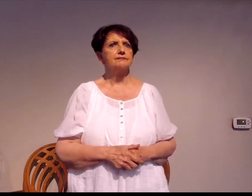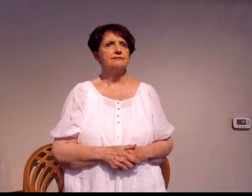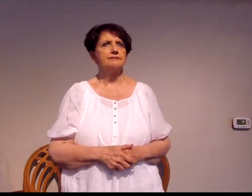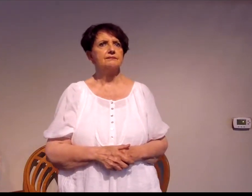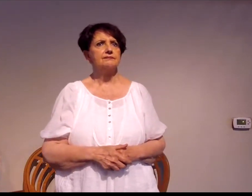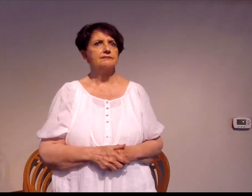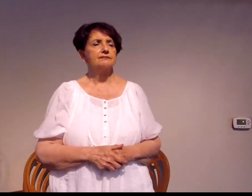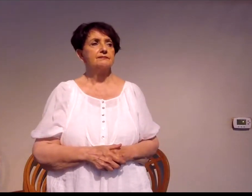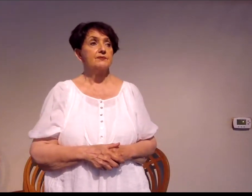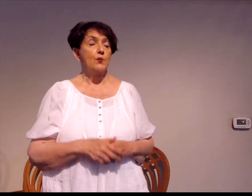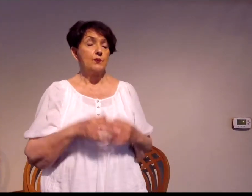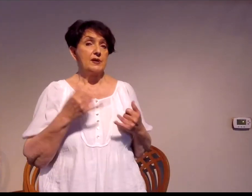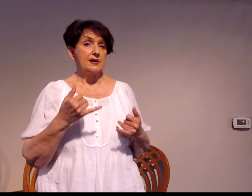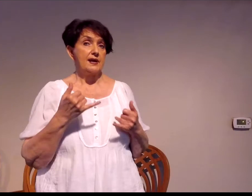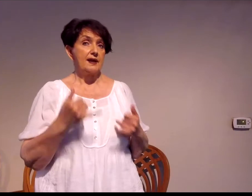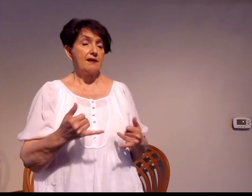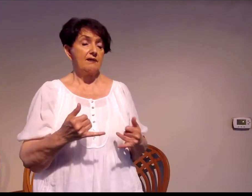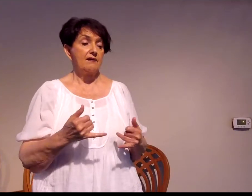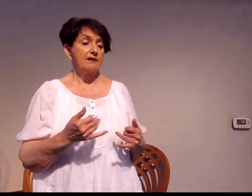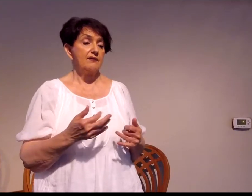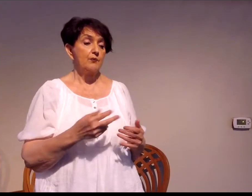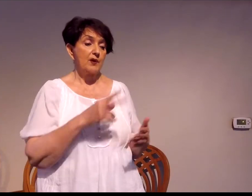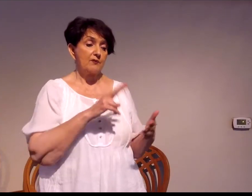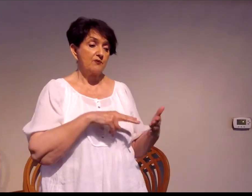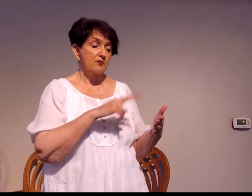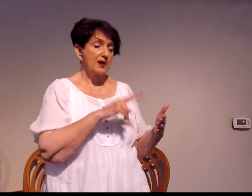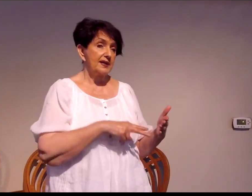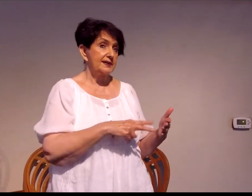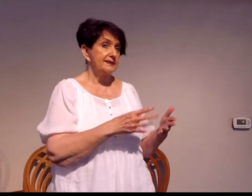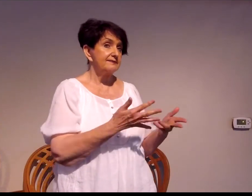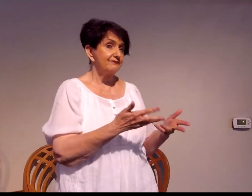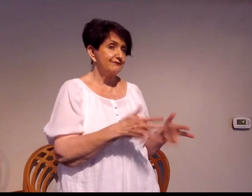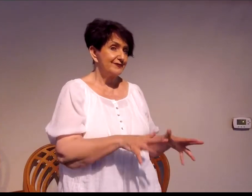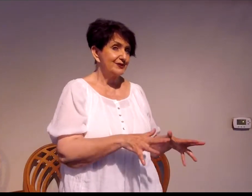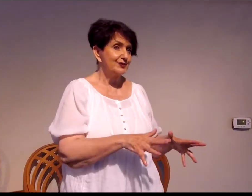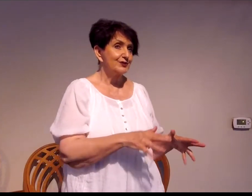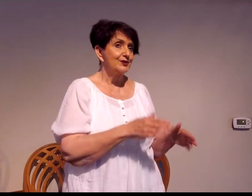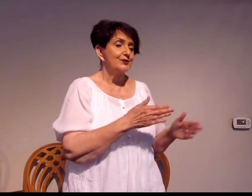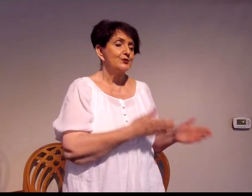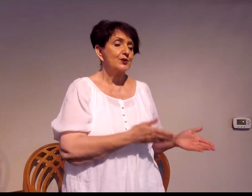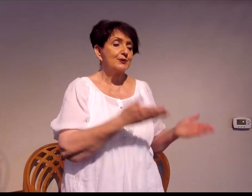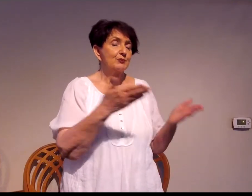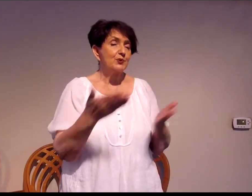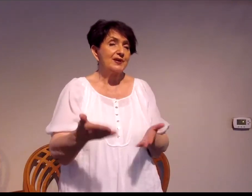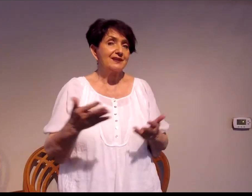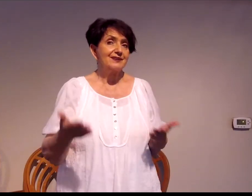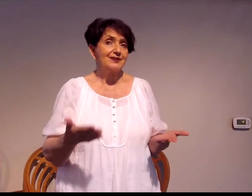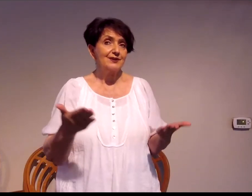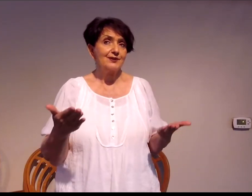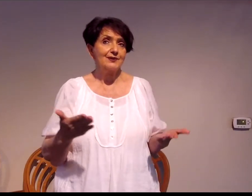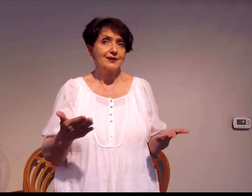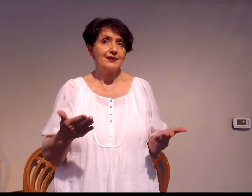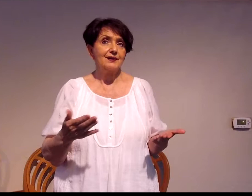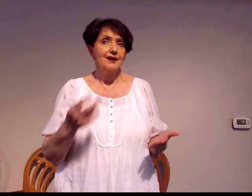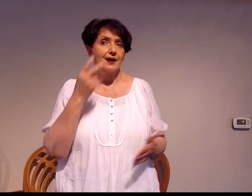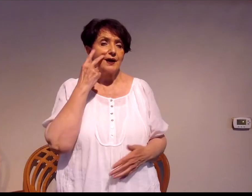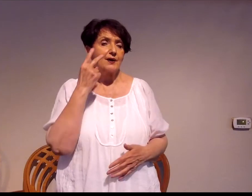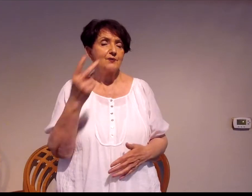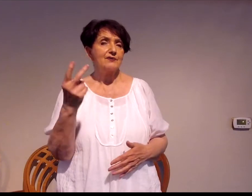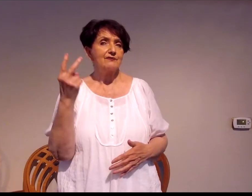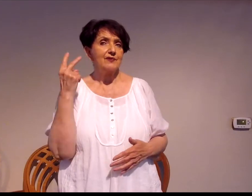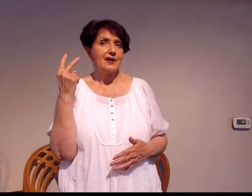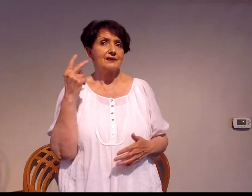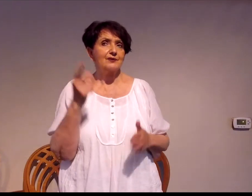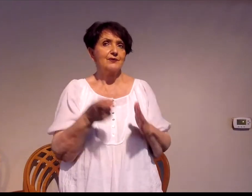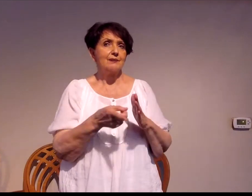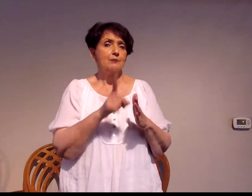And when I now, having read this and worked with this material so I could bring it to you, I reflect back on that moment when I